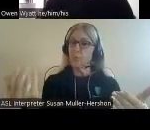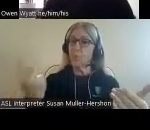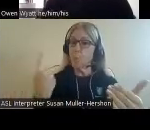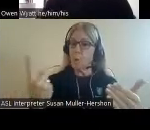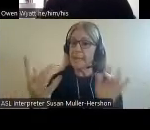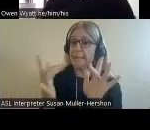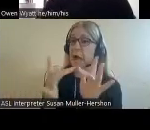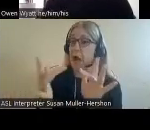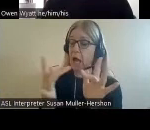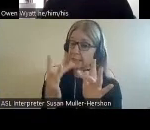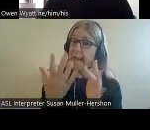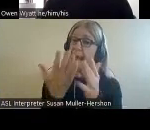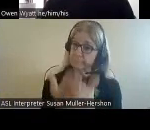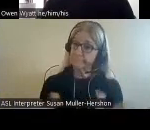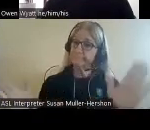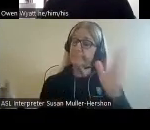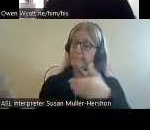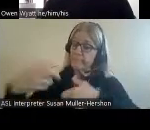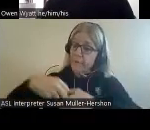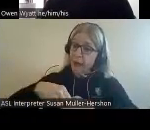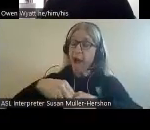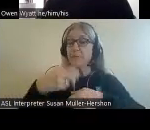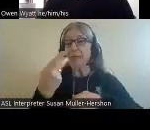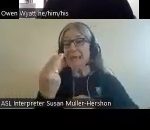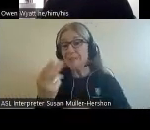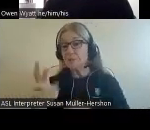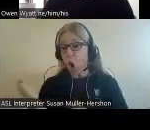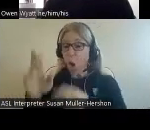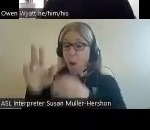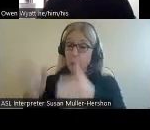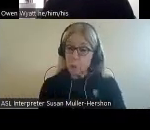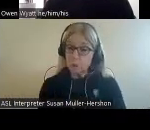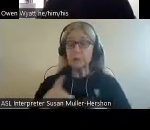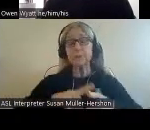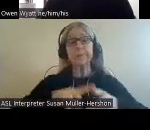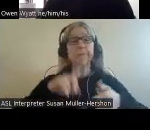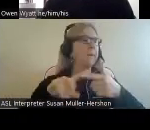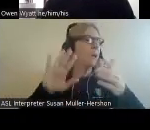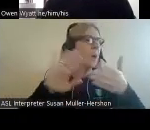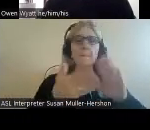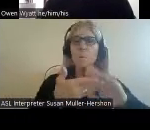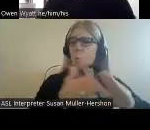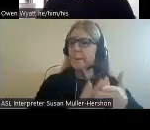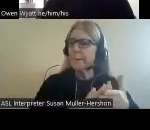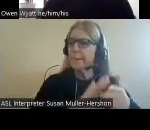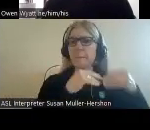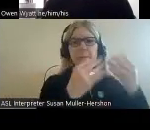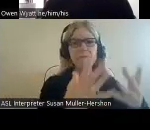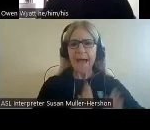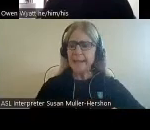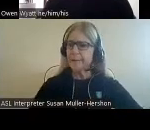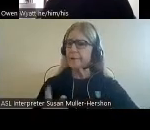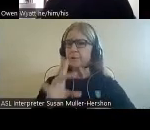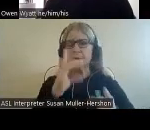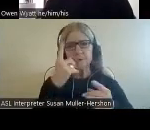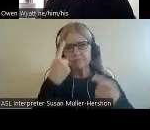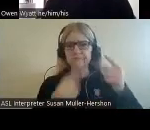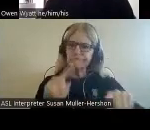with say your HR business partner or a community provider to help coordinate